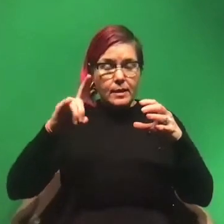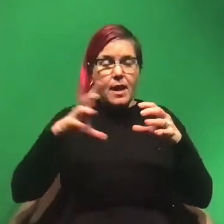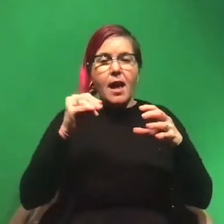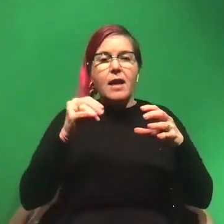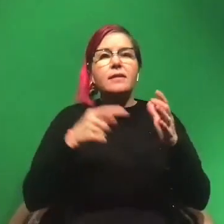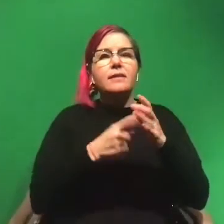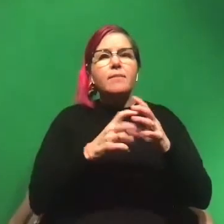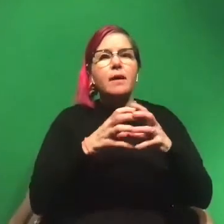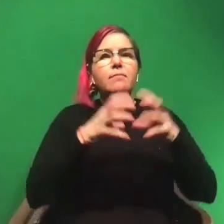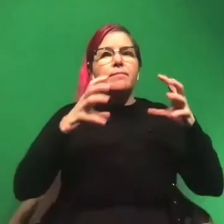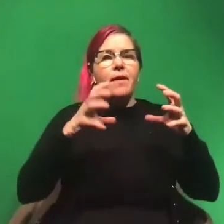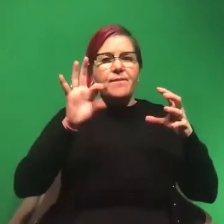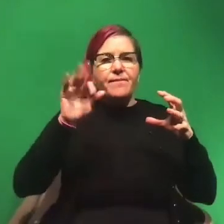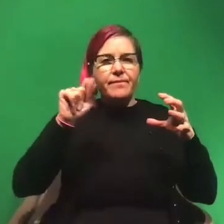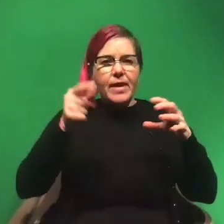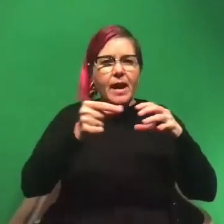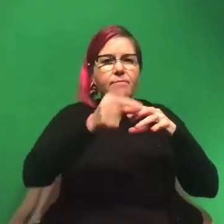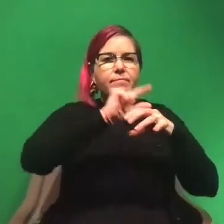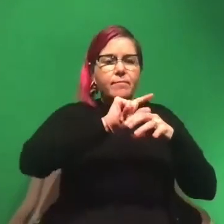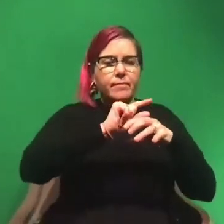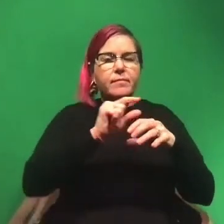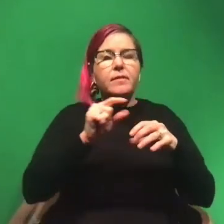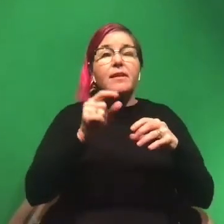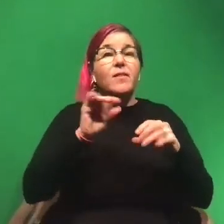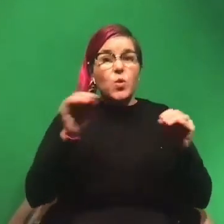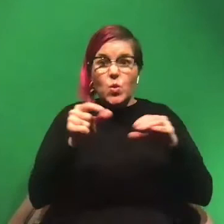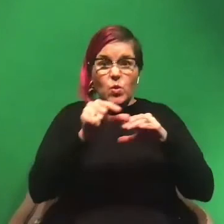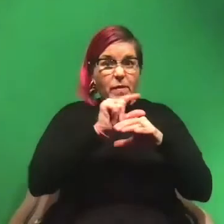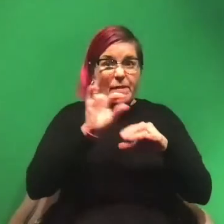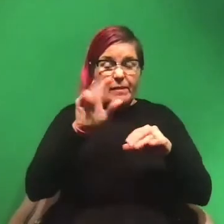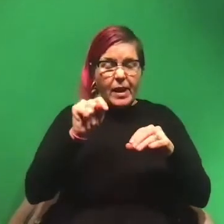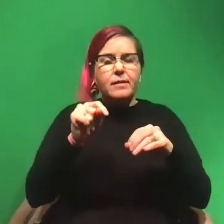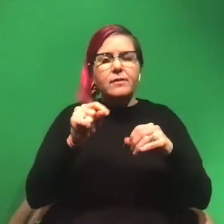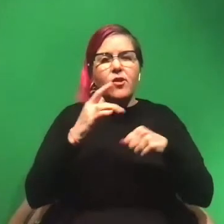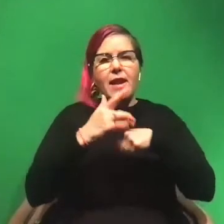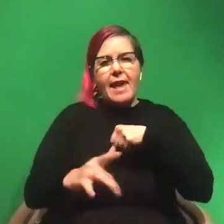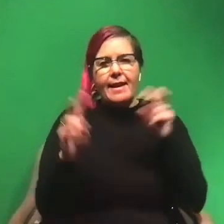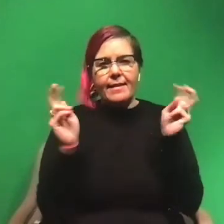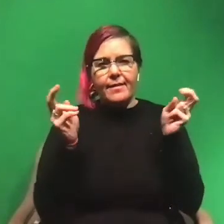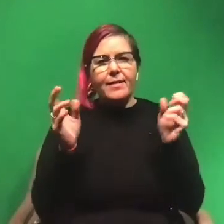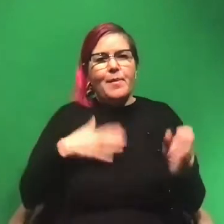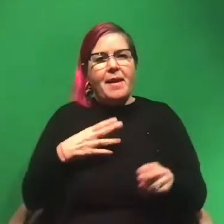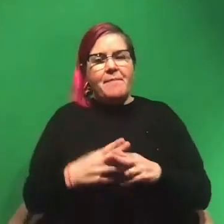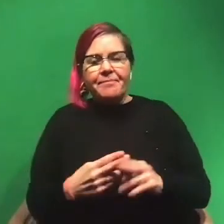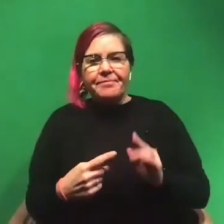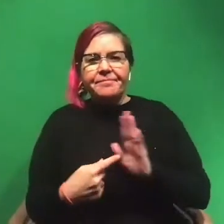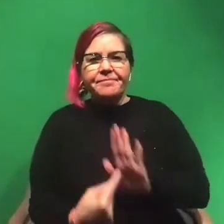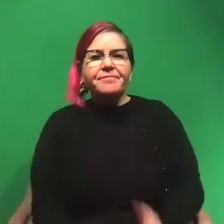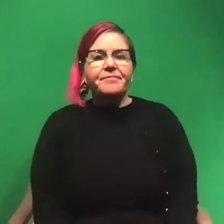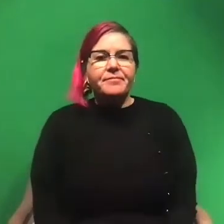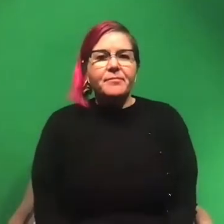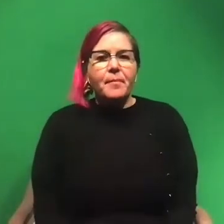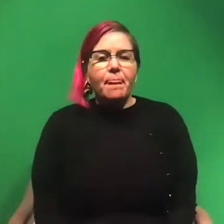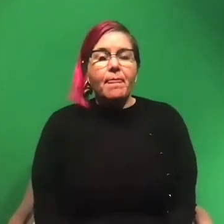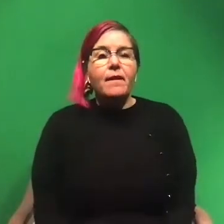fat envelope. If it doesn't have the fat envelope, it's called a naked virus. So naked capsid. That's what my name implies. Great. And then if you